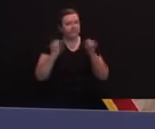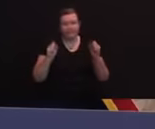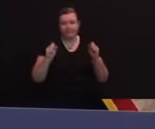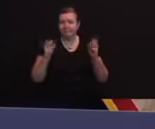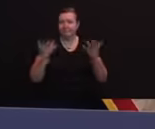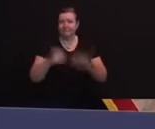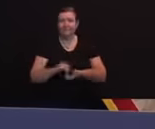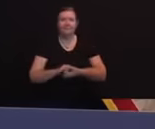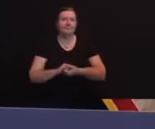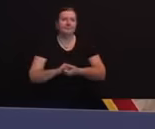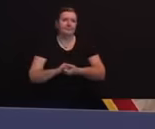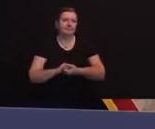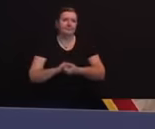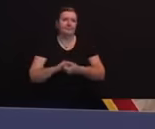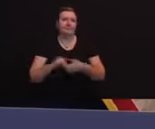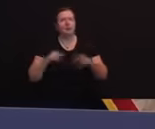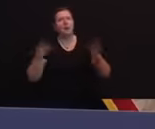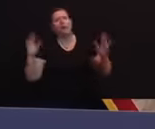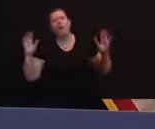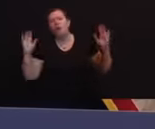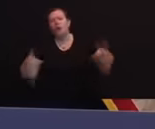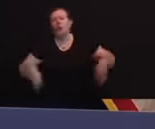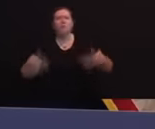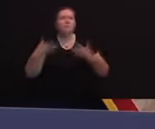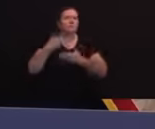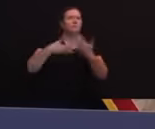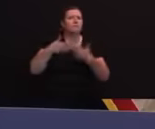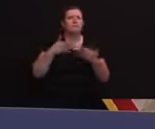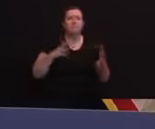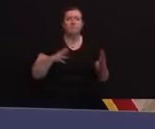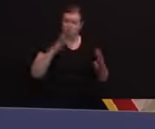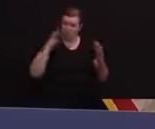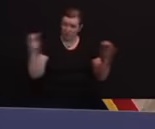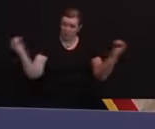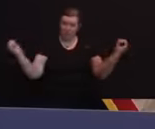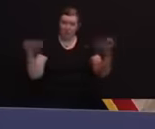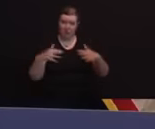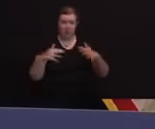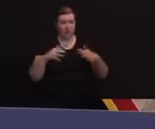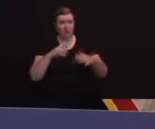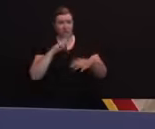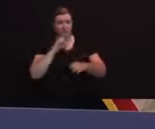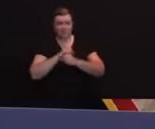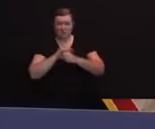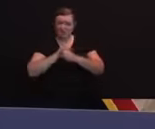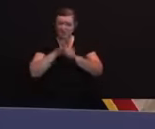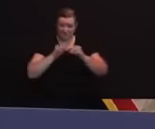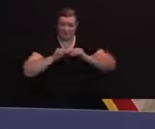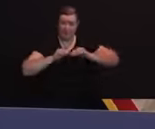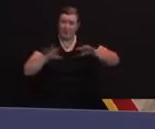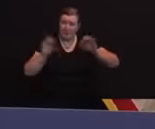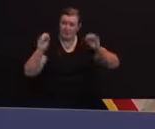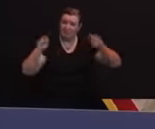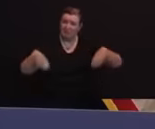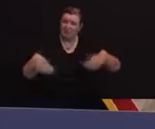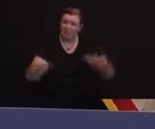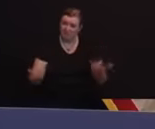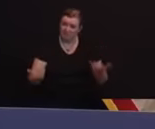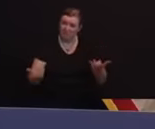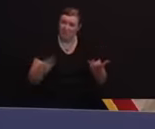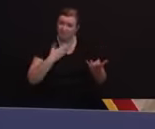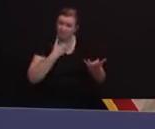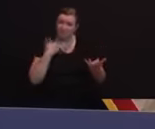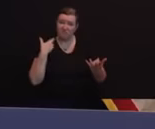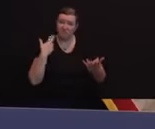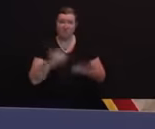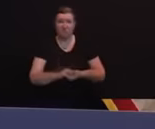we know that gatherings provide an opportunity for COVID-19 to spread. With the upcoming holiday season,